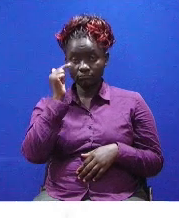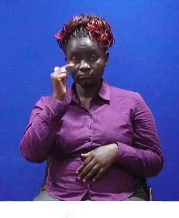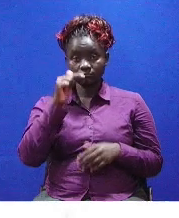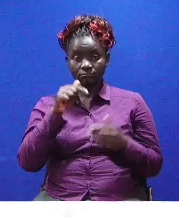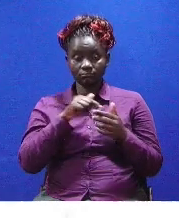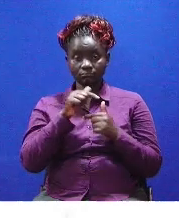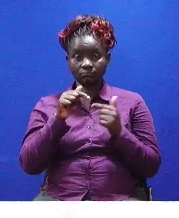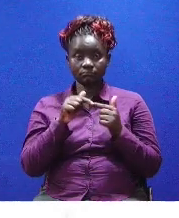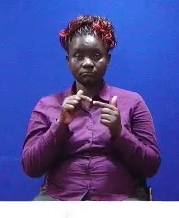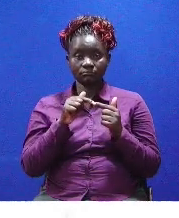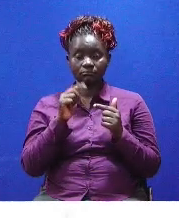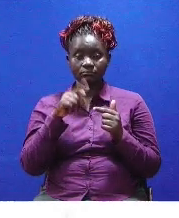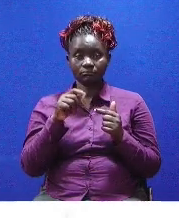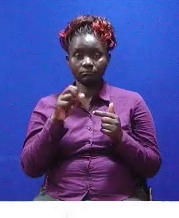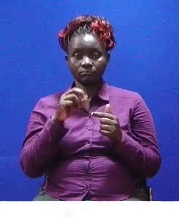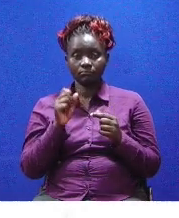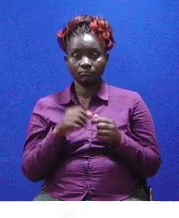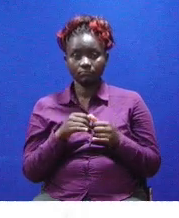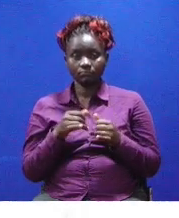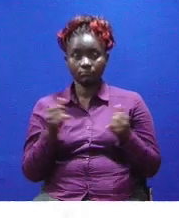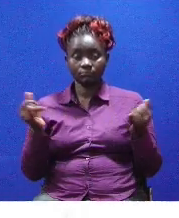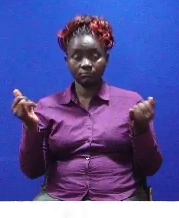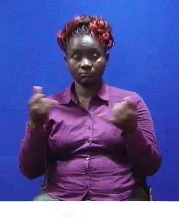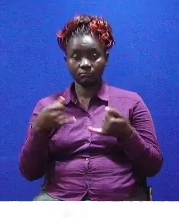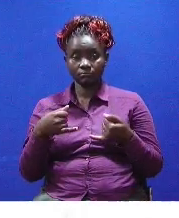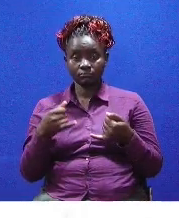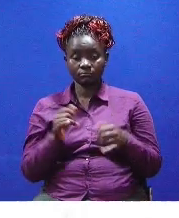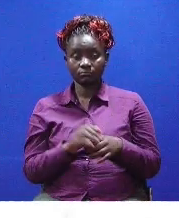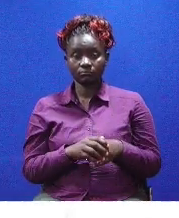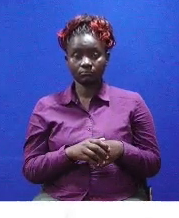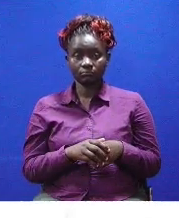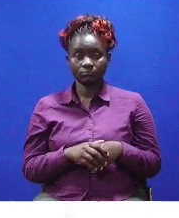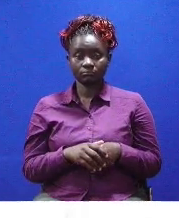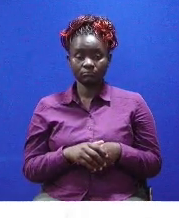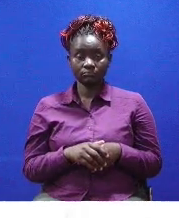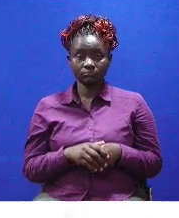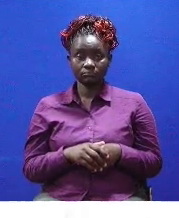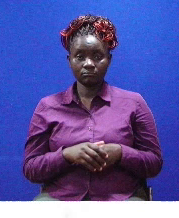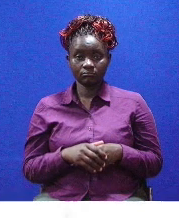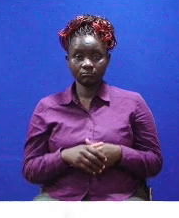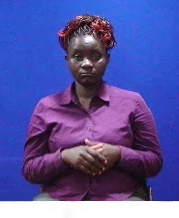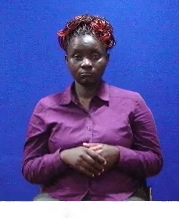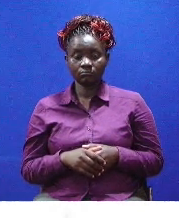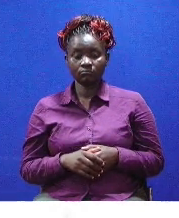HPV vaccine was introduced, there was a lot of hesitance.